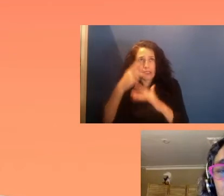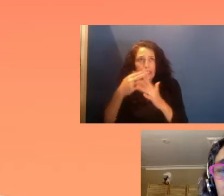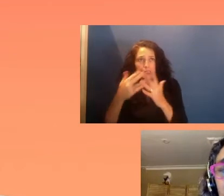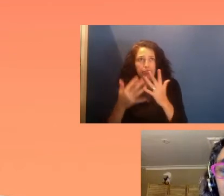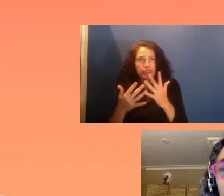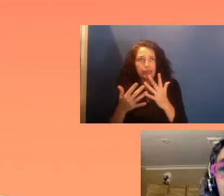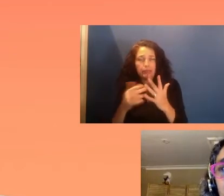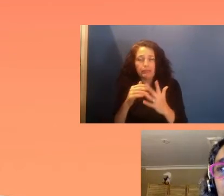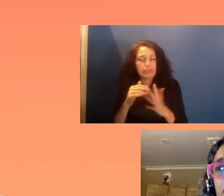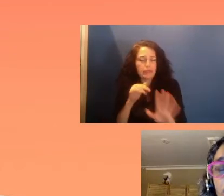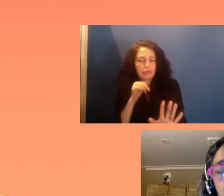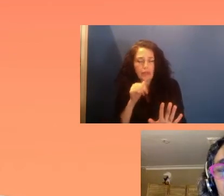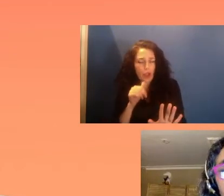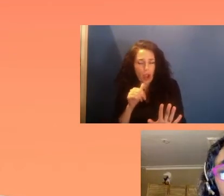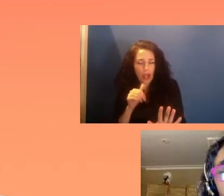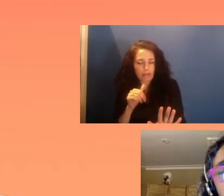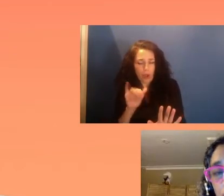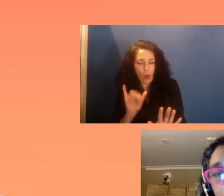this is,